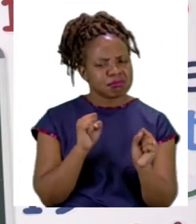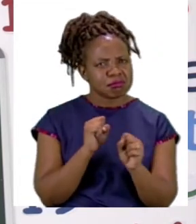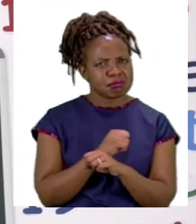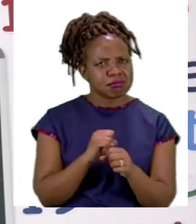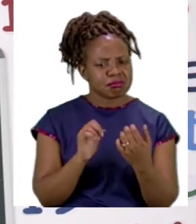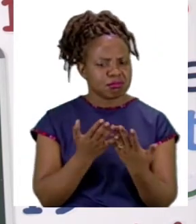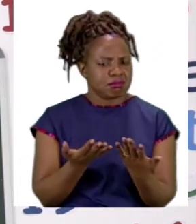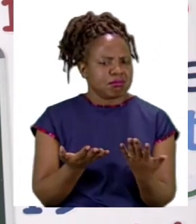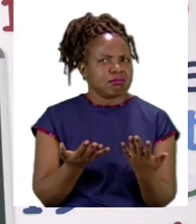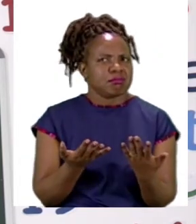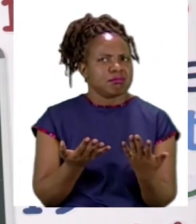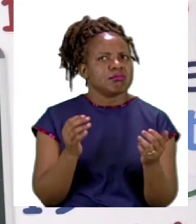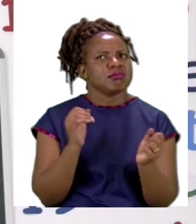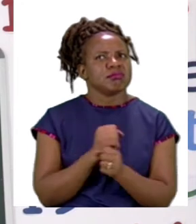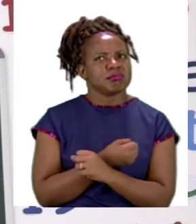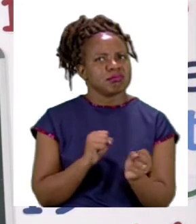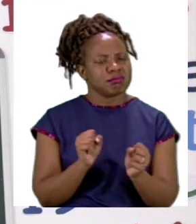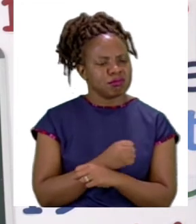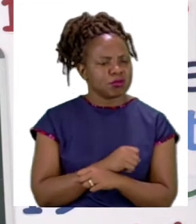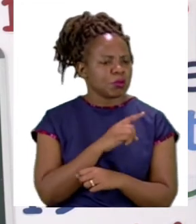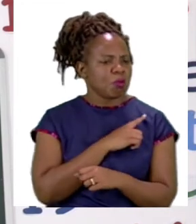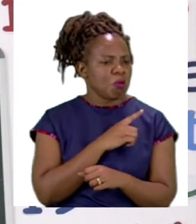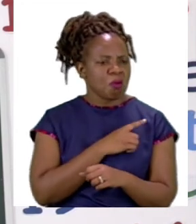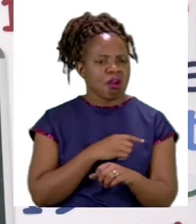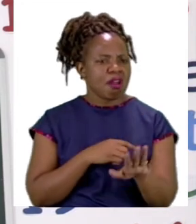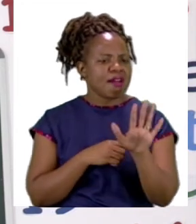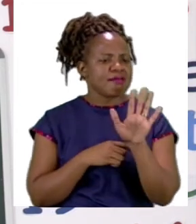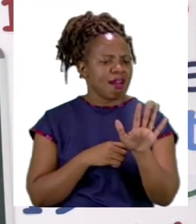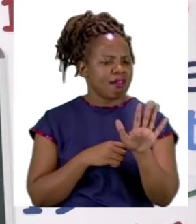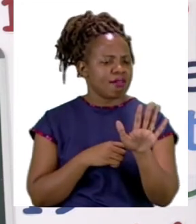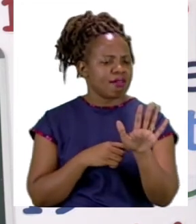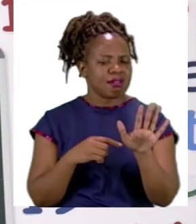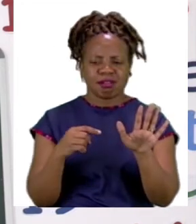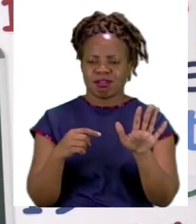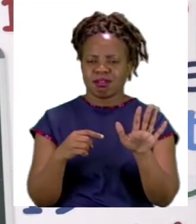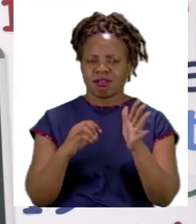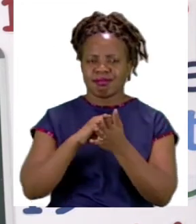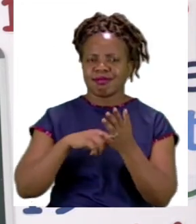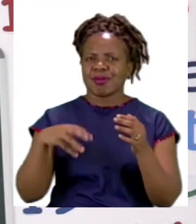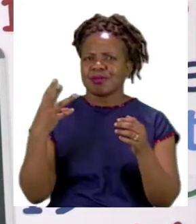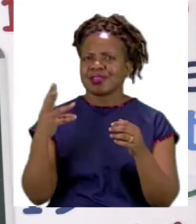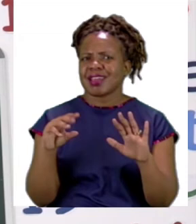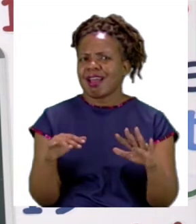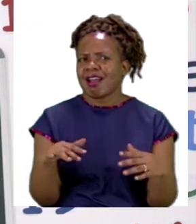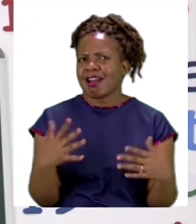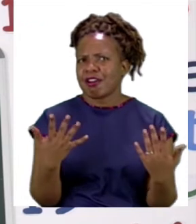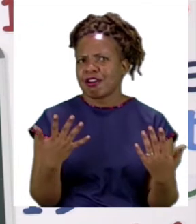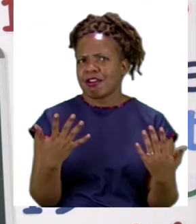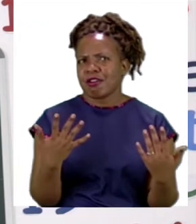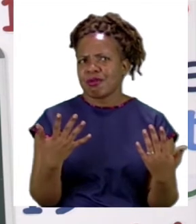it can't. You cannot take away 5 things from 6 because you cannot take away things